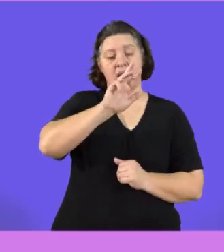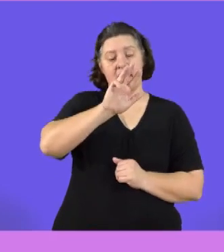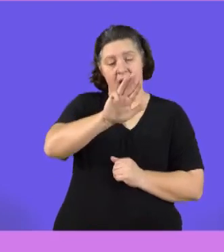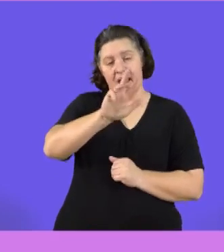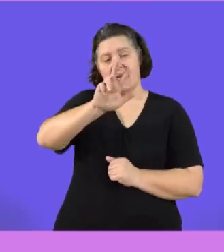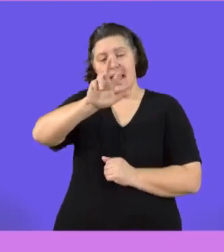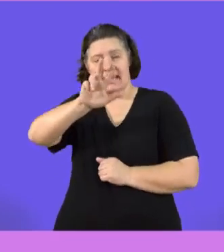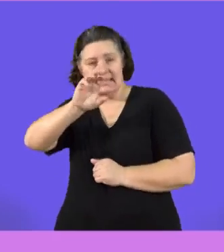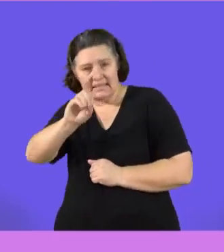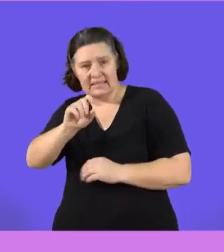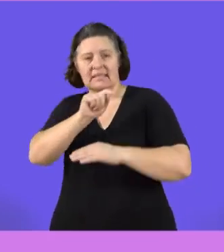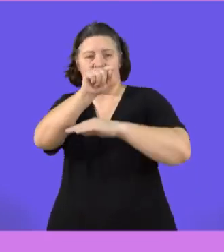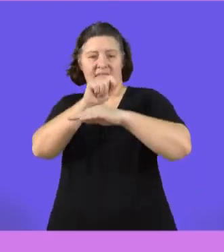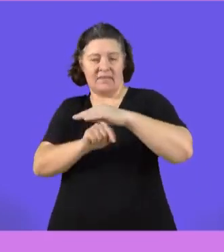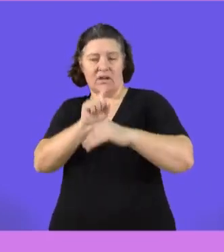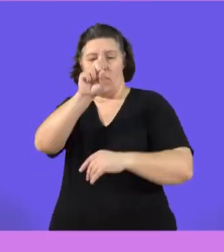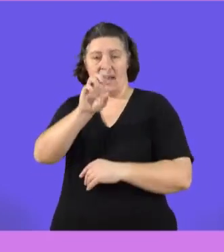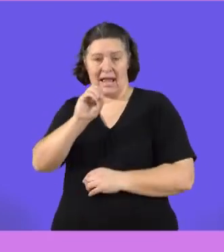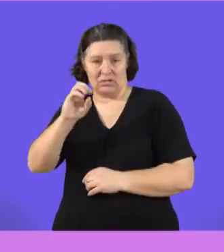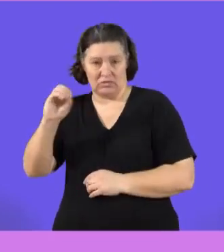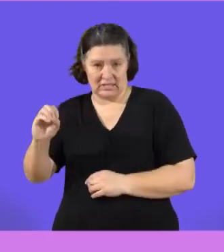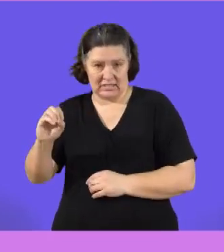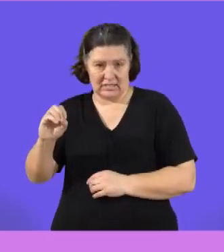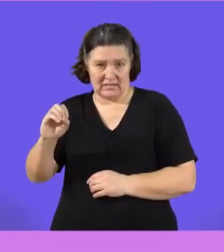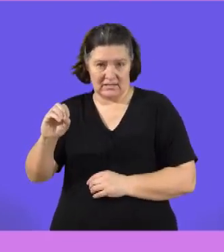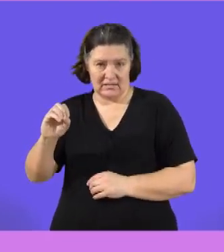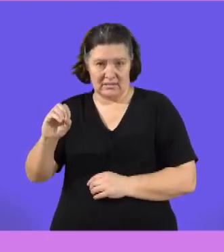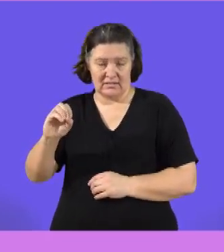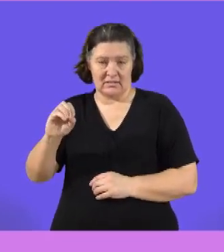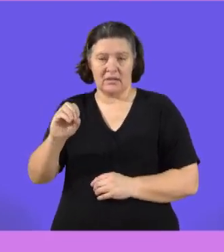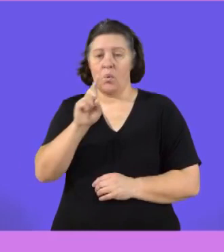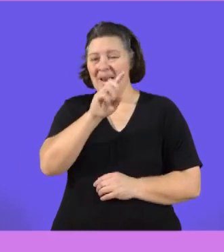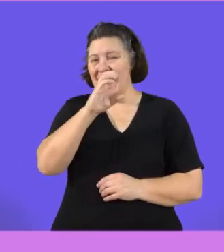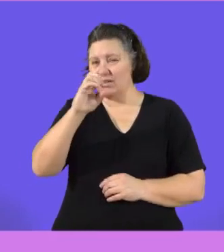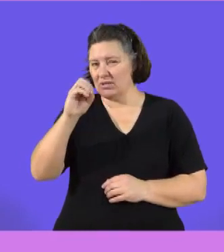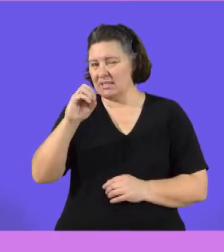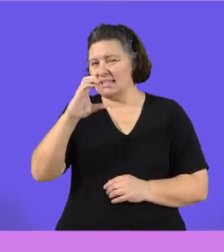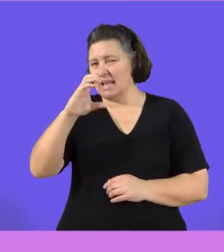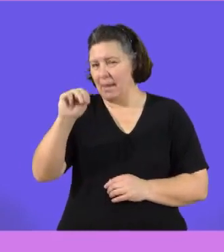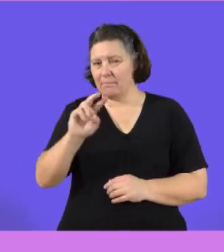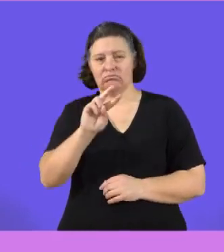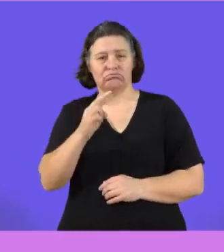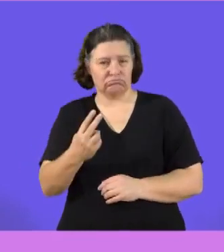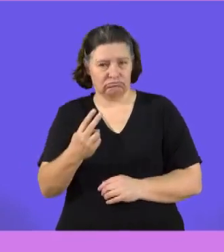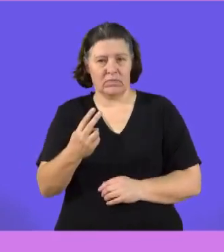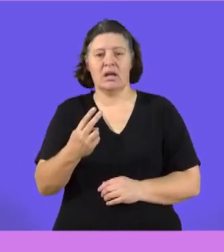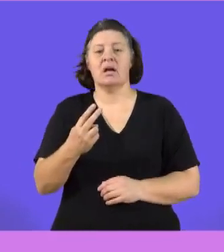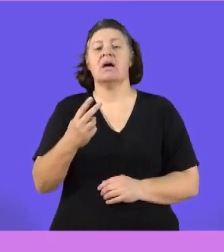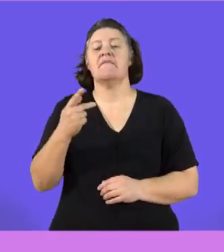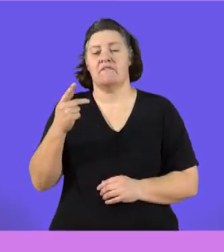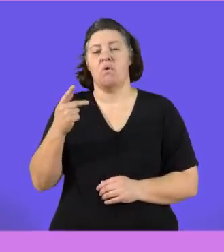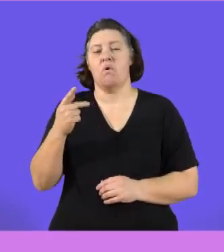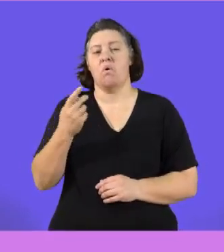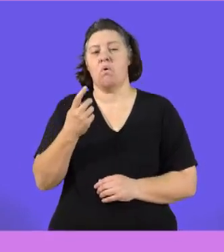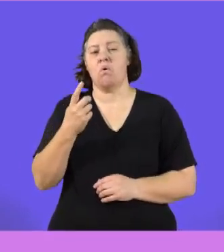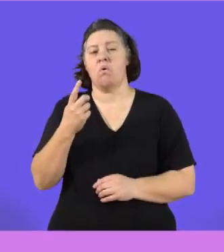980 divided by 100, right? Remember, 100 centimeters equals 1 meter. So when I do that,